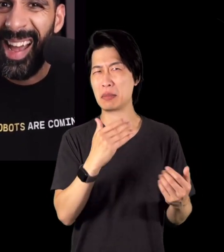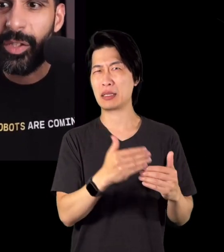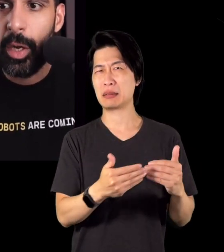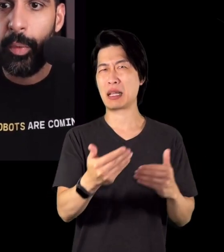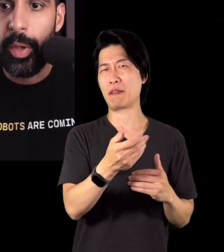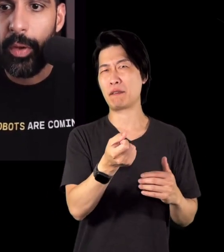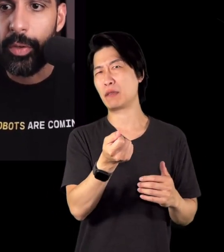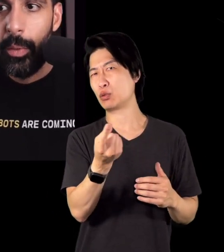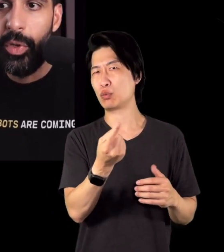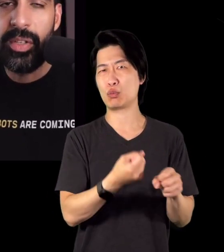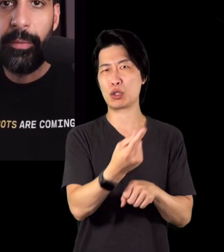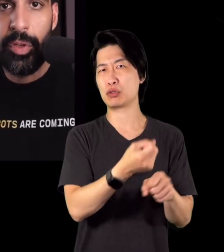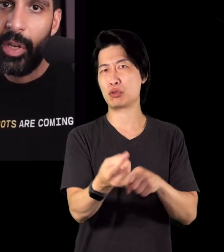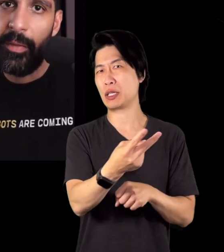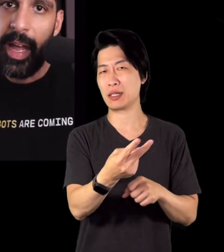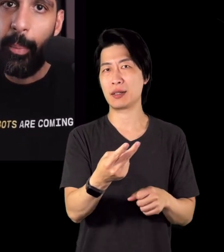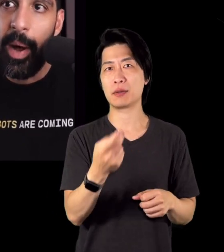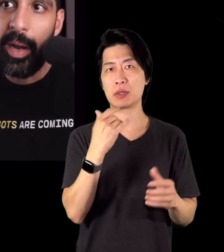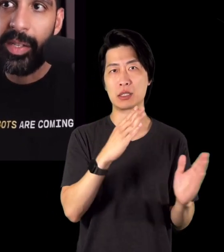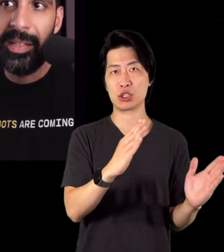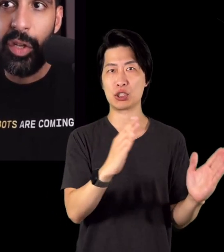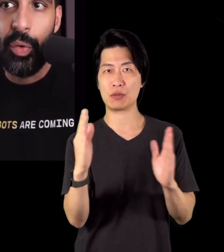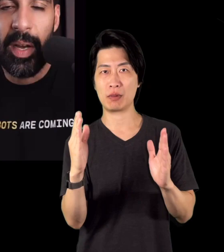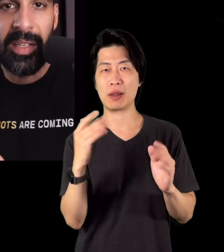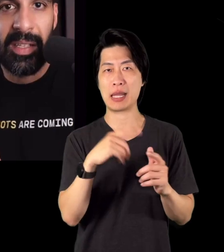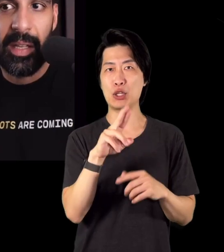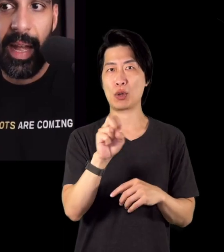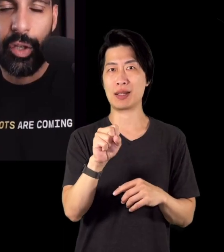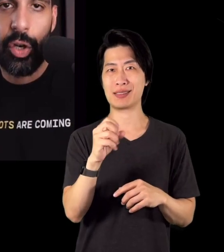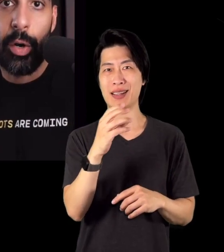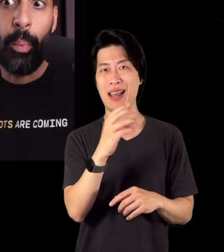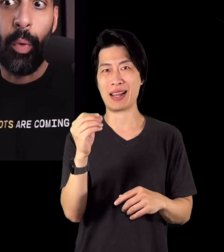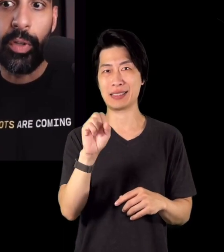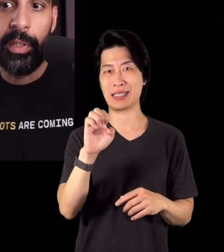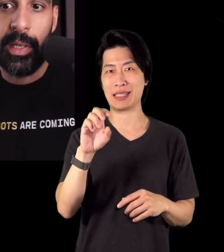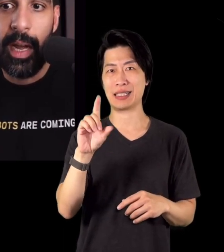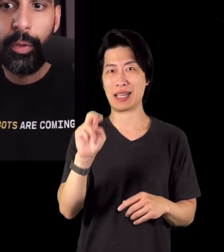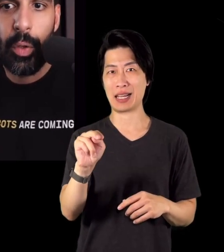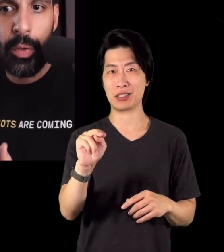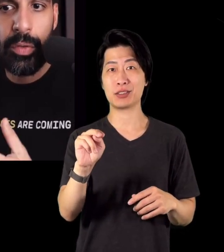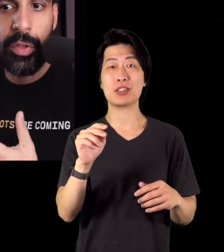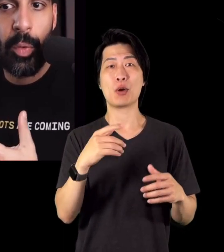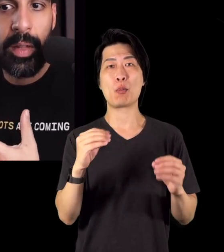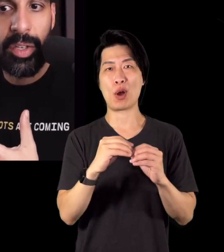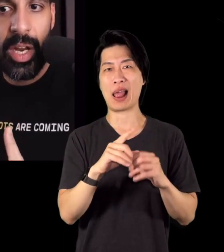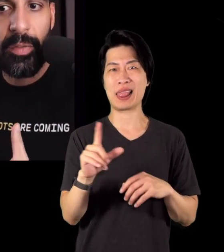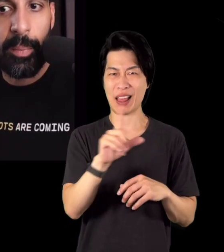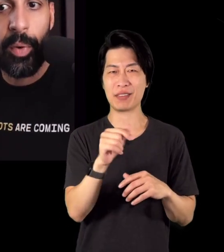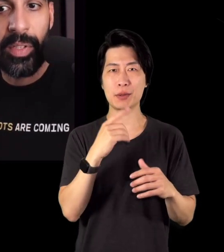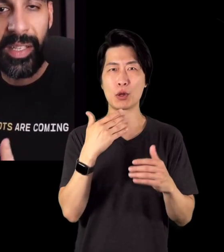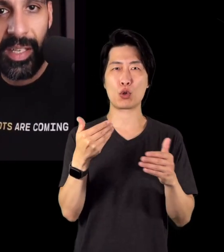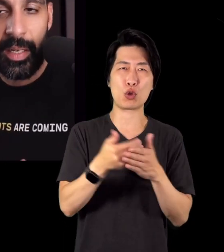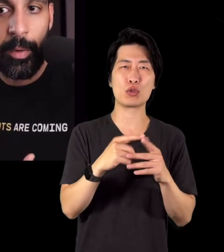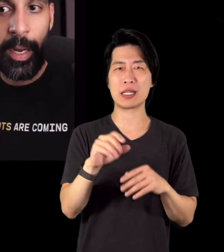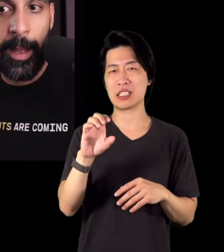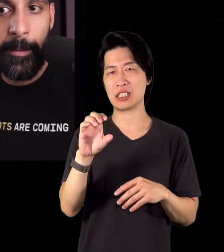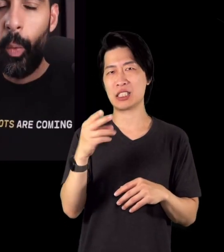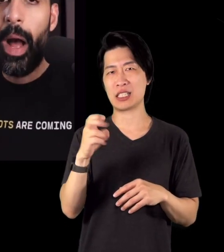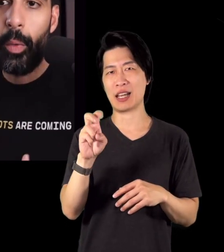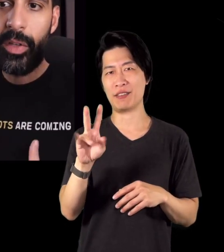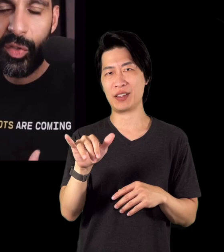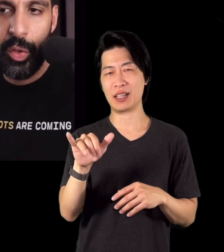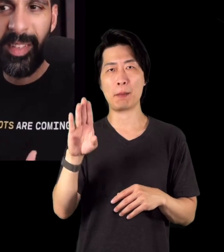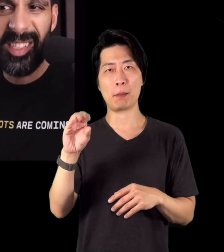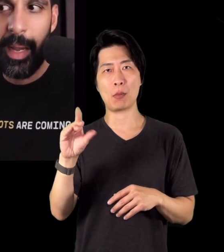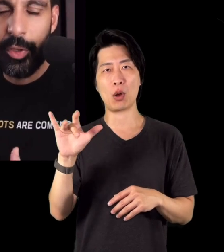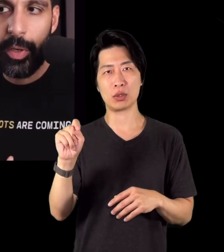in the next couple years. We just have to shift that box in the US and sedan chart more to the left, closer to where the Chevy Bolt is sitting right now, while